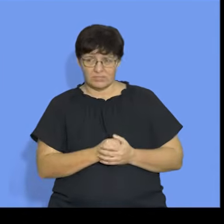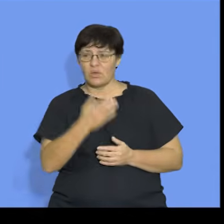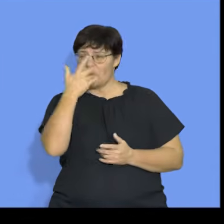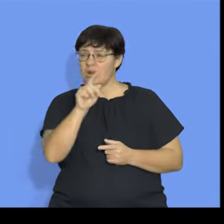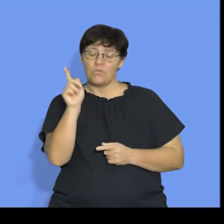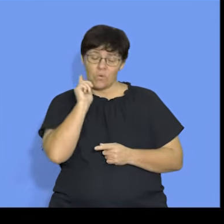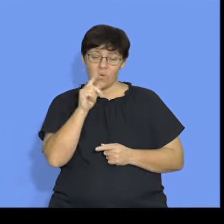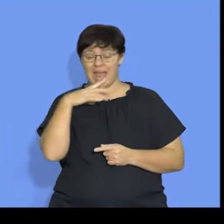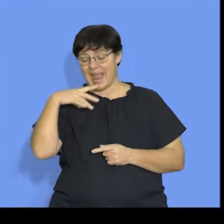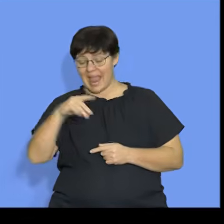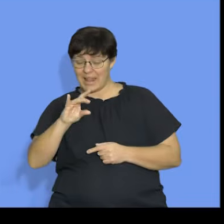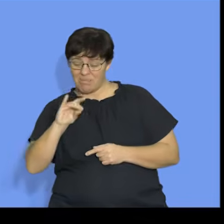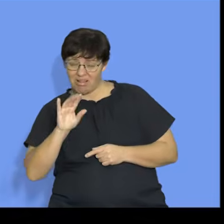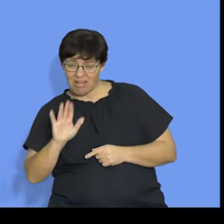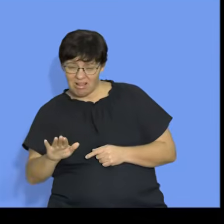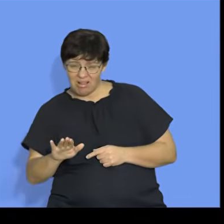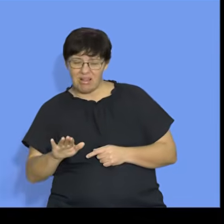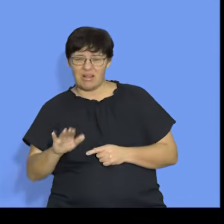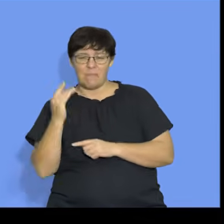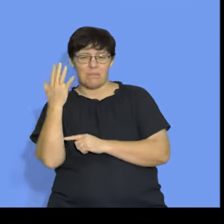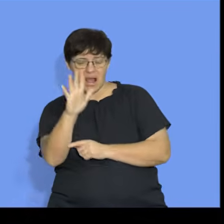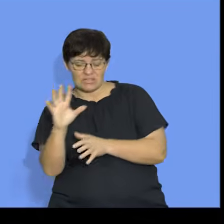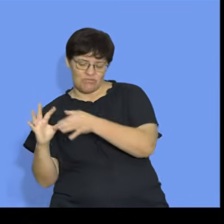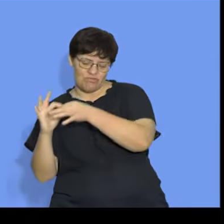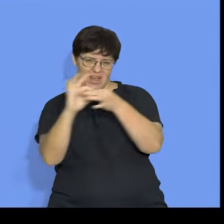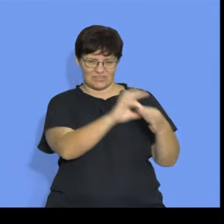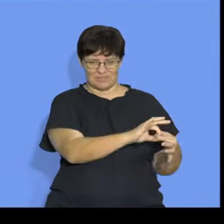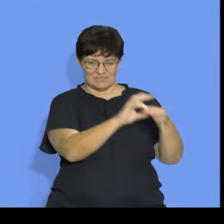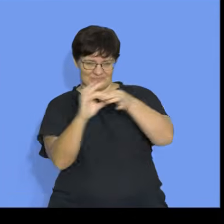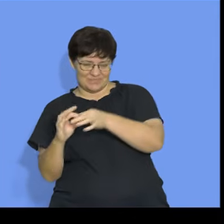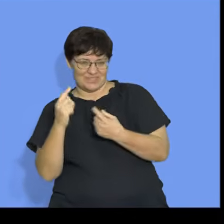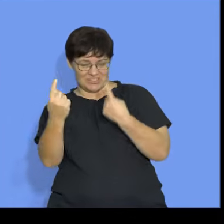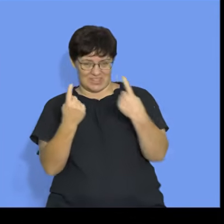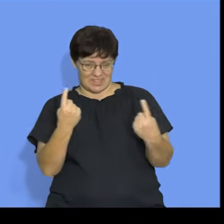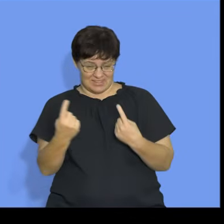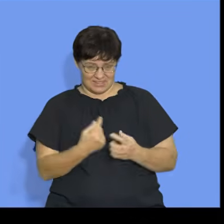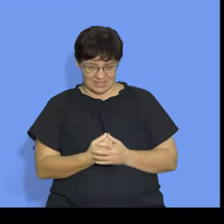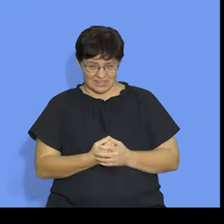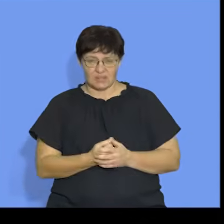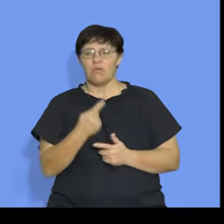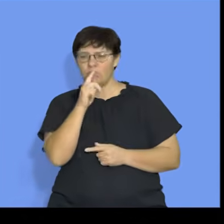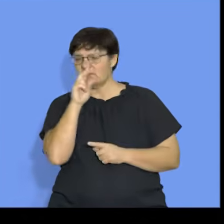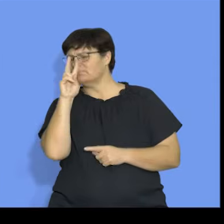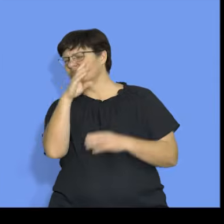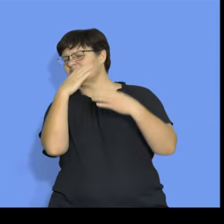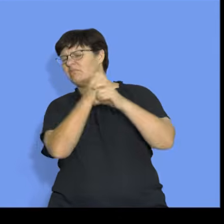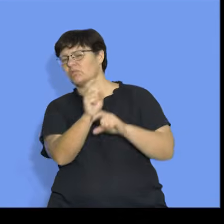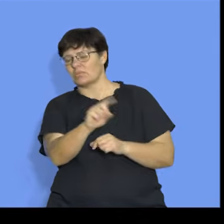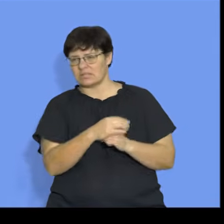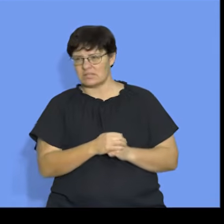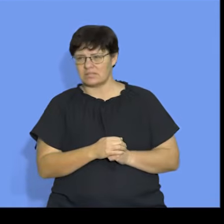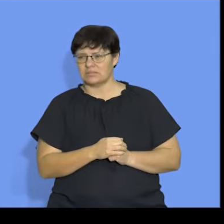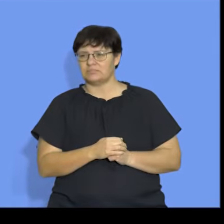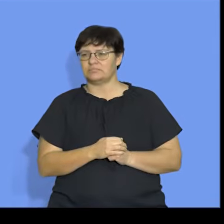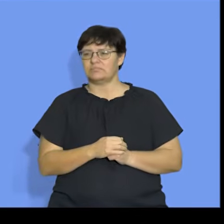when animals or organisms or plants have a relationship, and we're going to pay particular one to